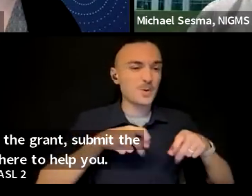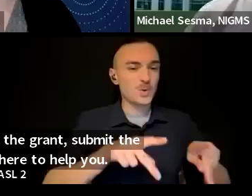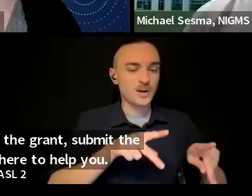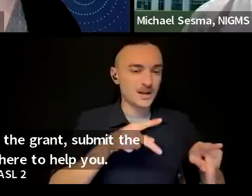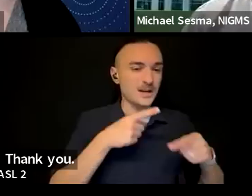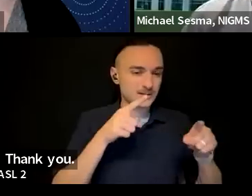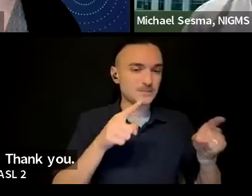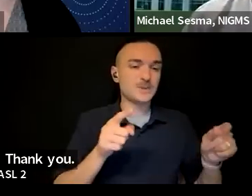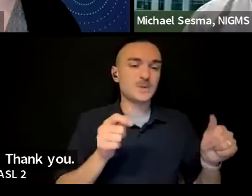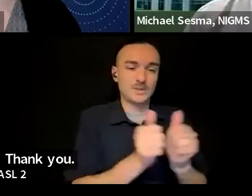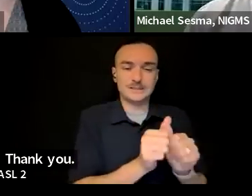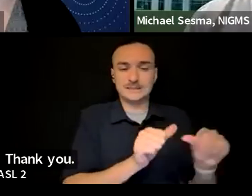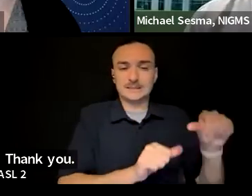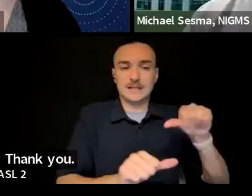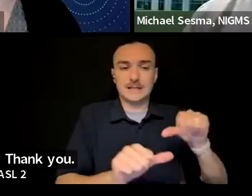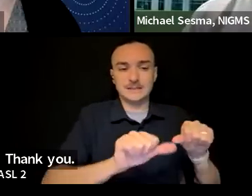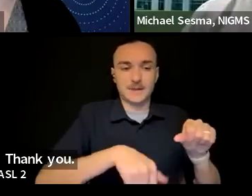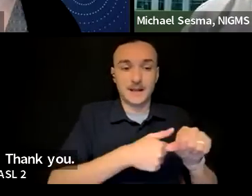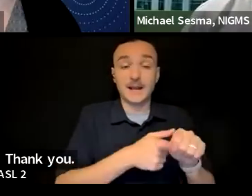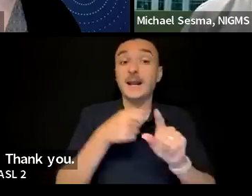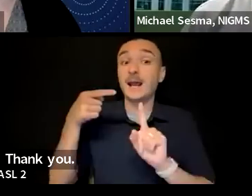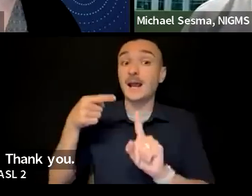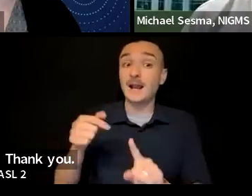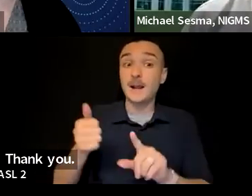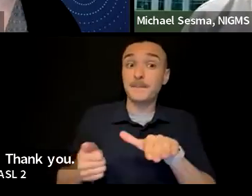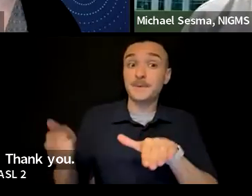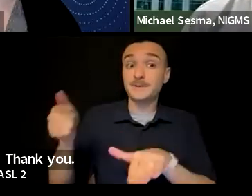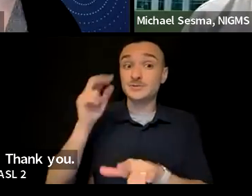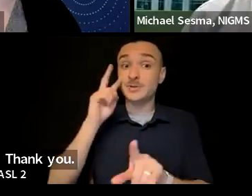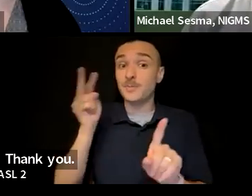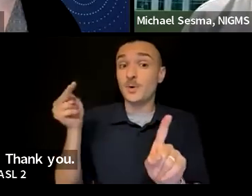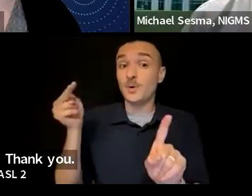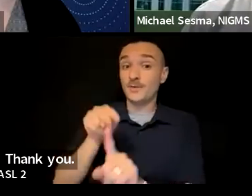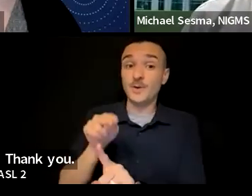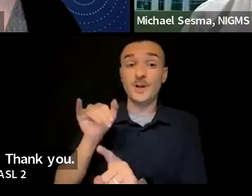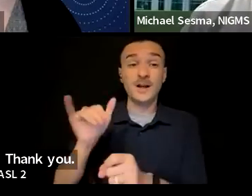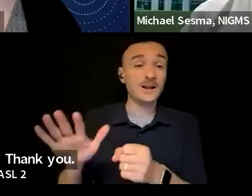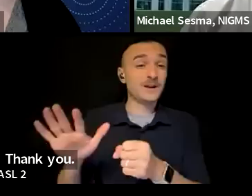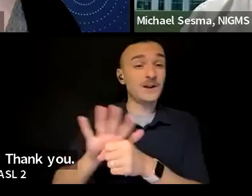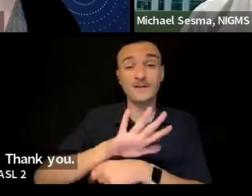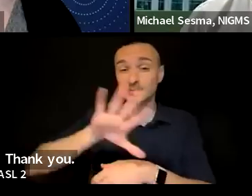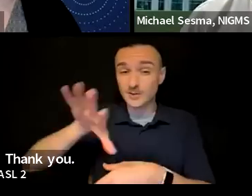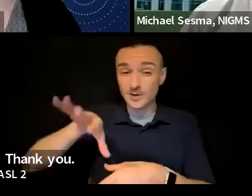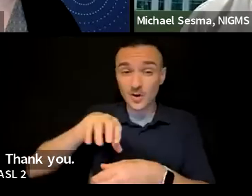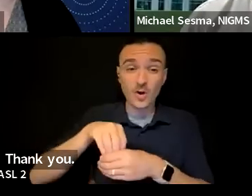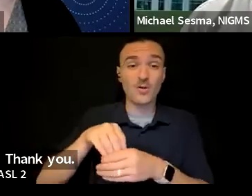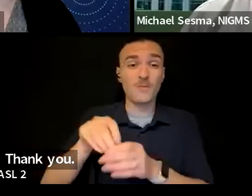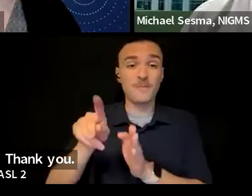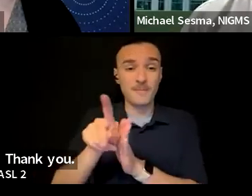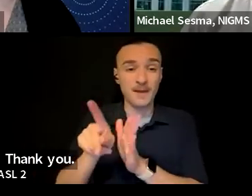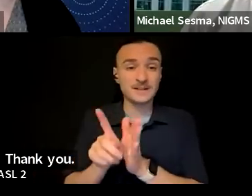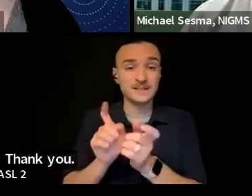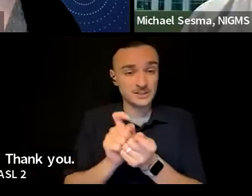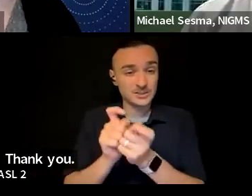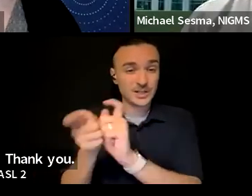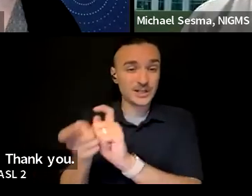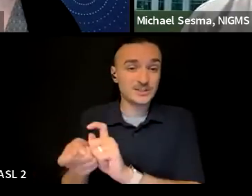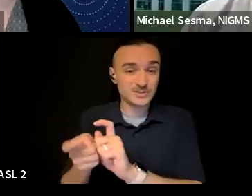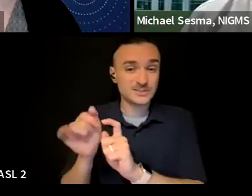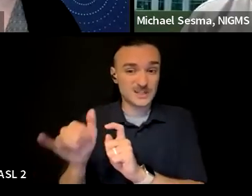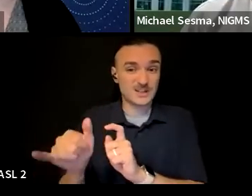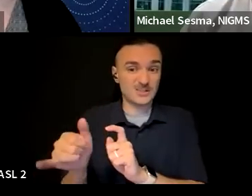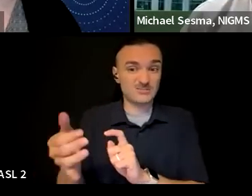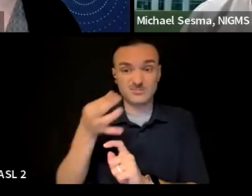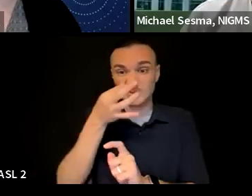other thing, from the administrator's point of view, is that covers all of those policy changes that are coming up, and